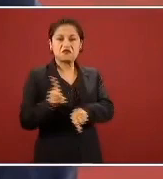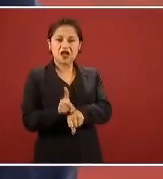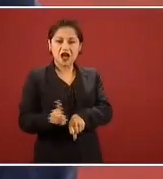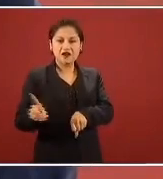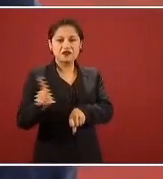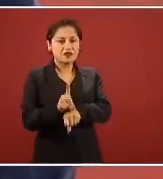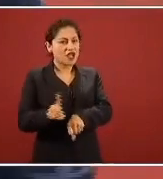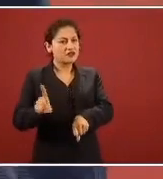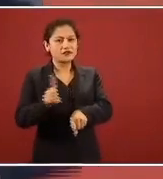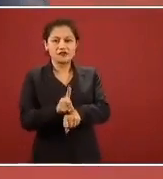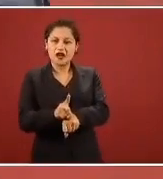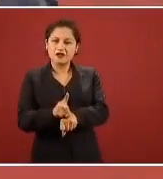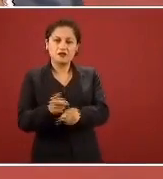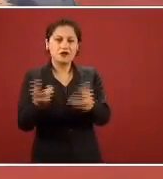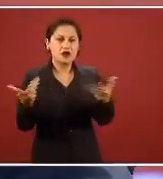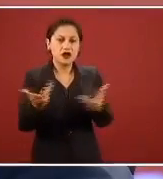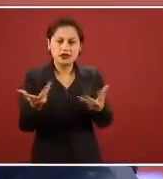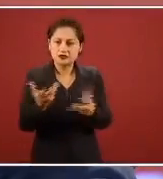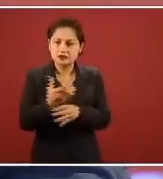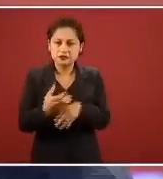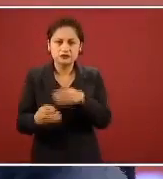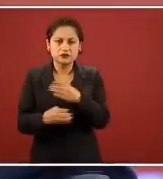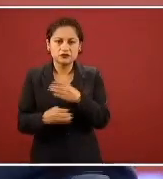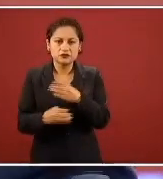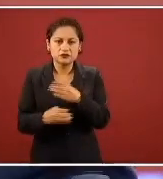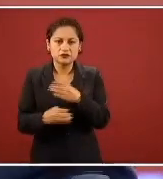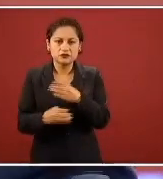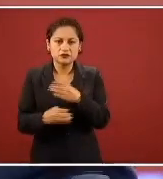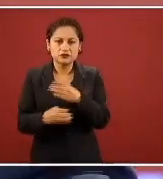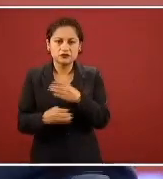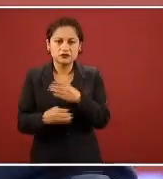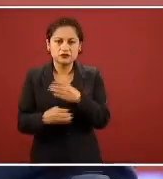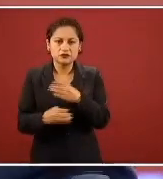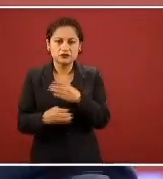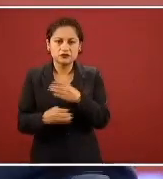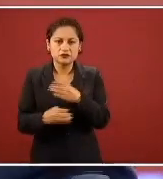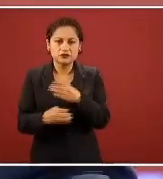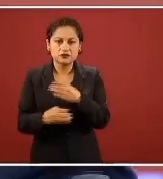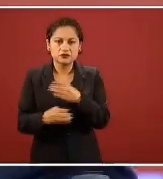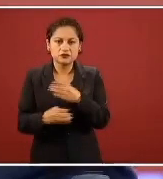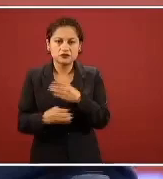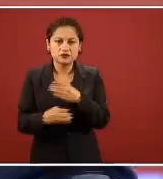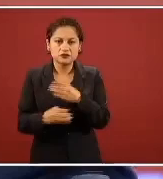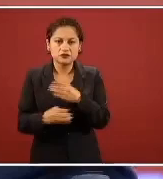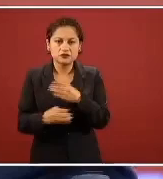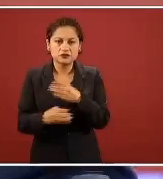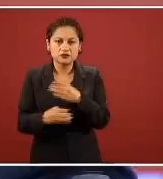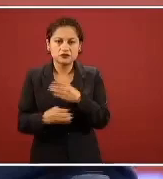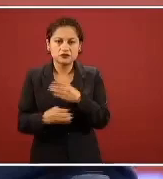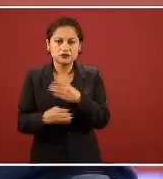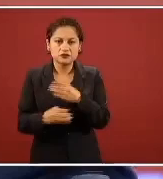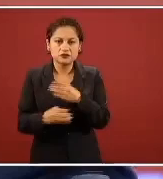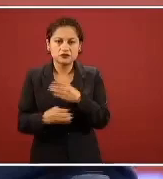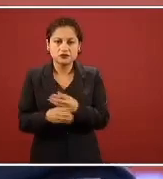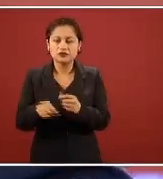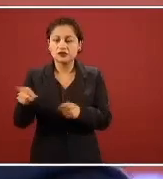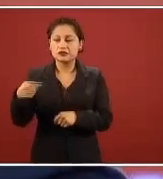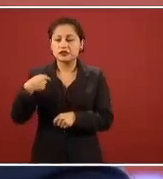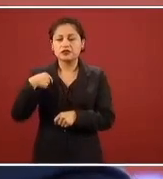acciones. We take action. No estoy desviando la atención. Nada más quiero decir. I am not deviating the attention. I'm simply letting you